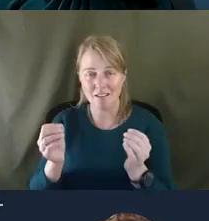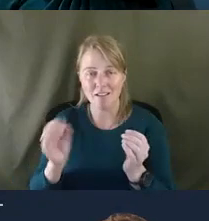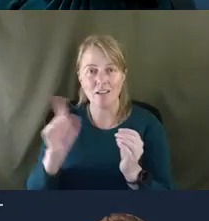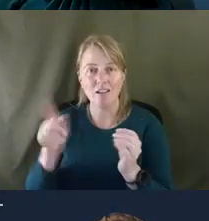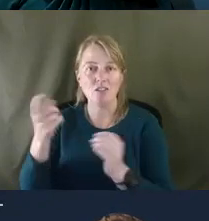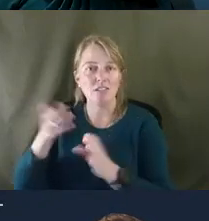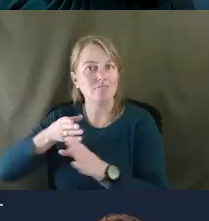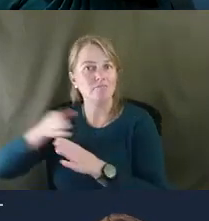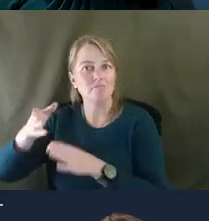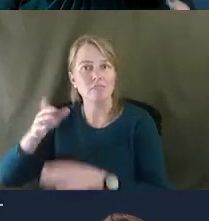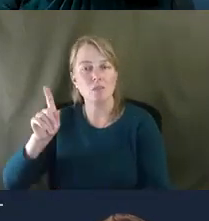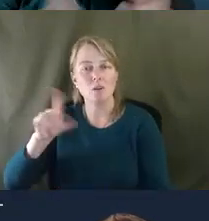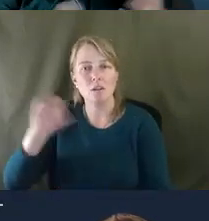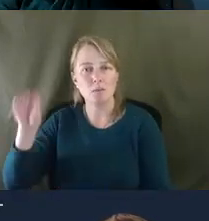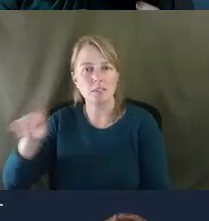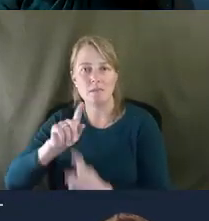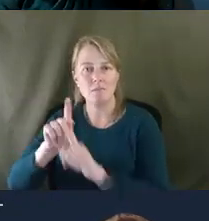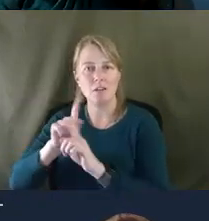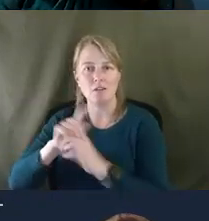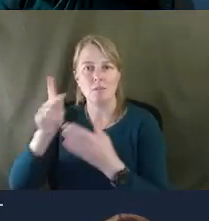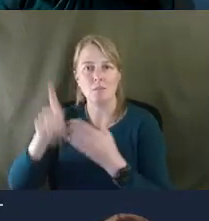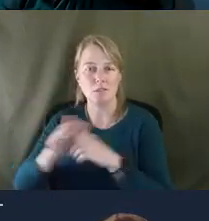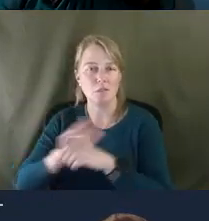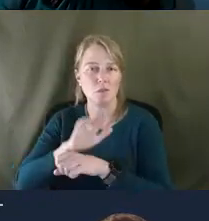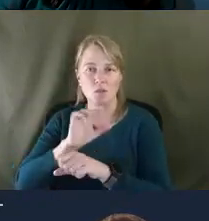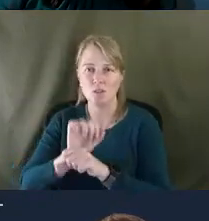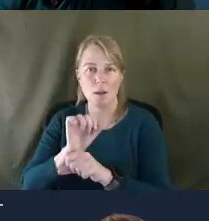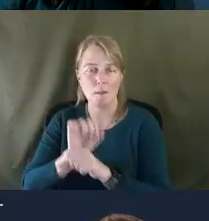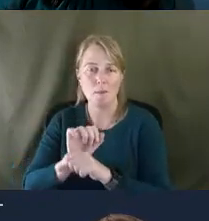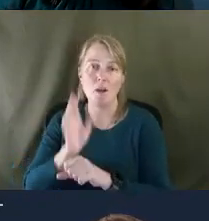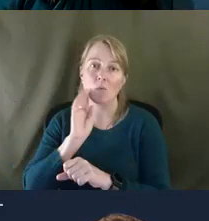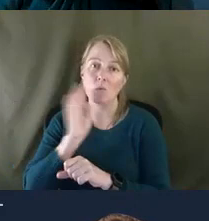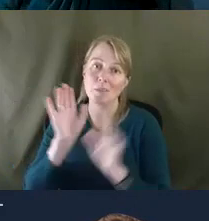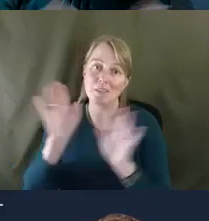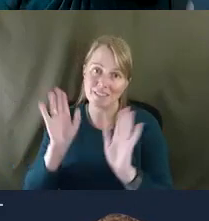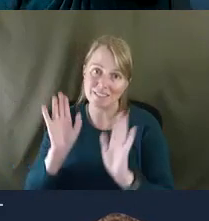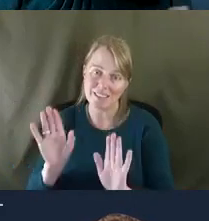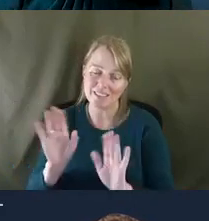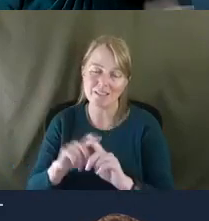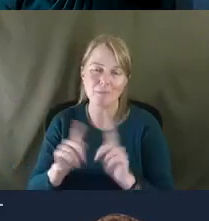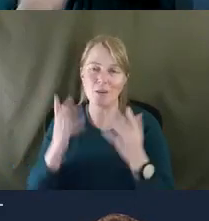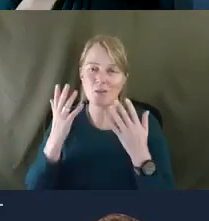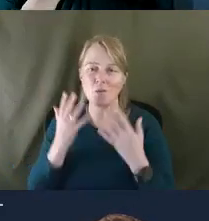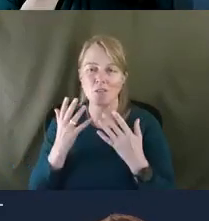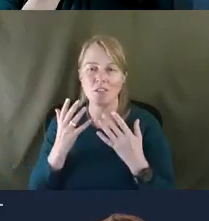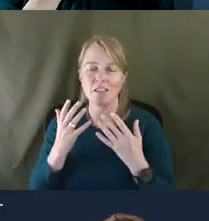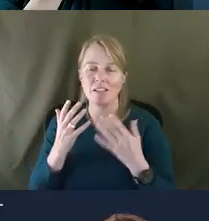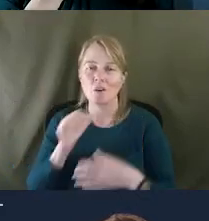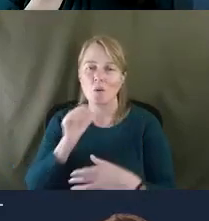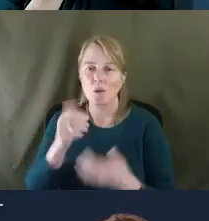dedicated mentorship person where that's their full job. I mean, wouldn't that be fantastic? But unfortunately, we don't